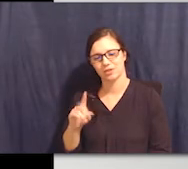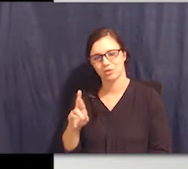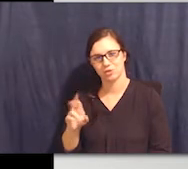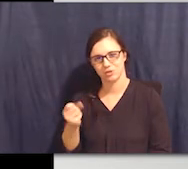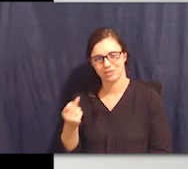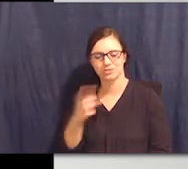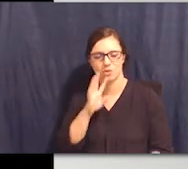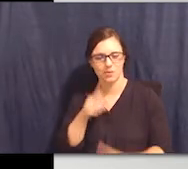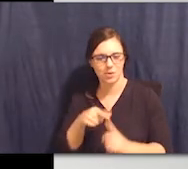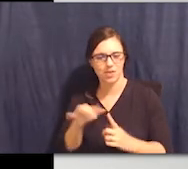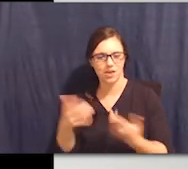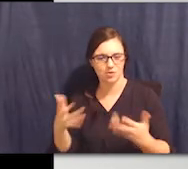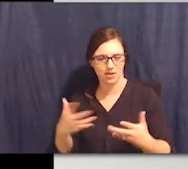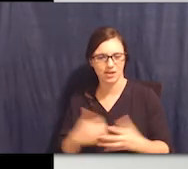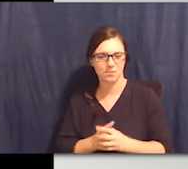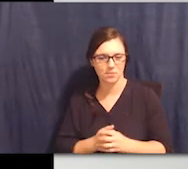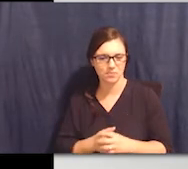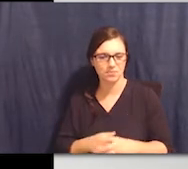already.